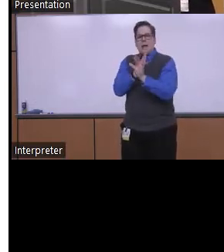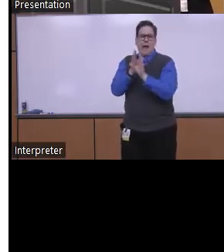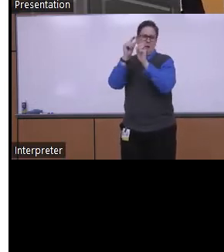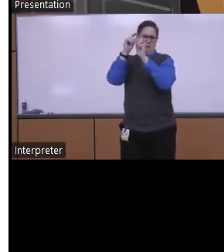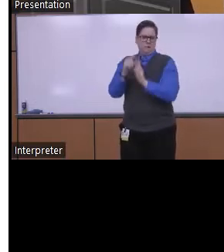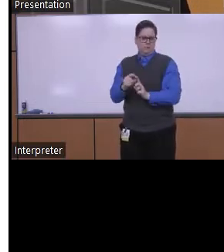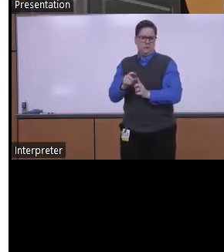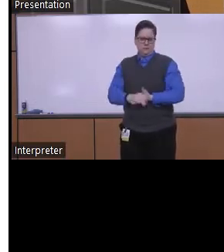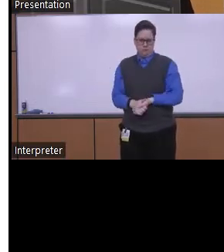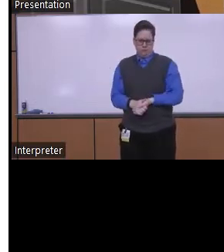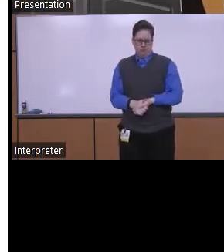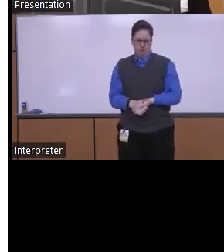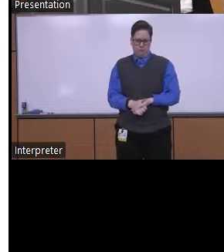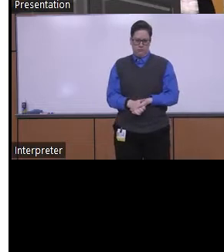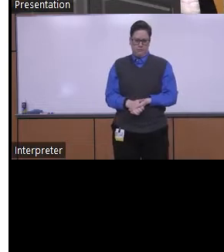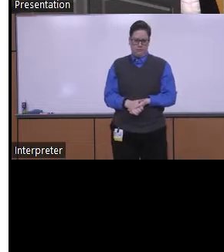terminology.